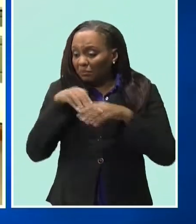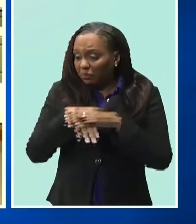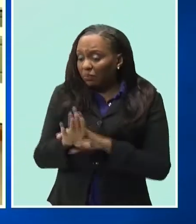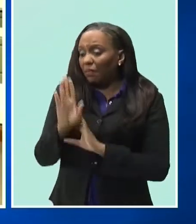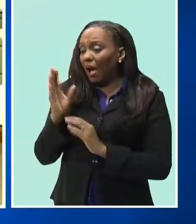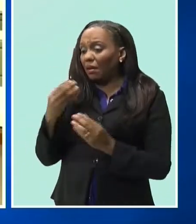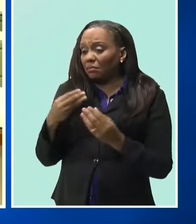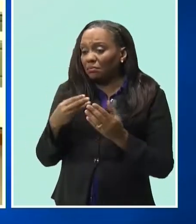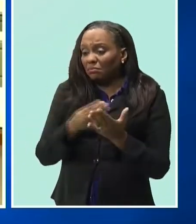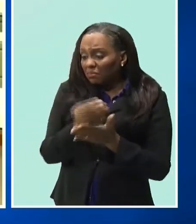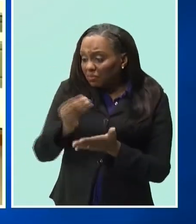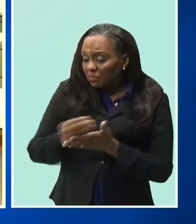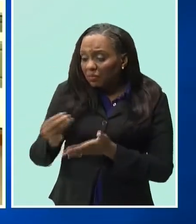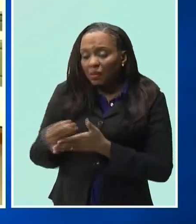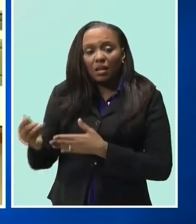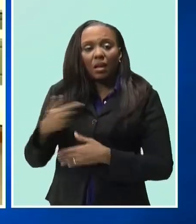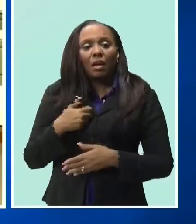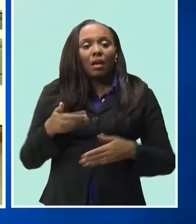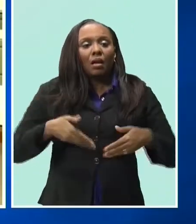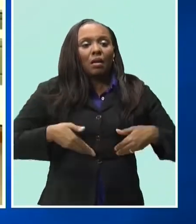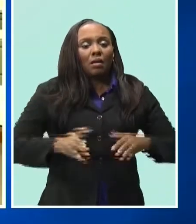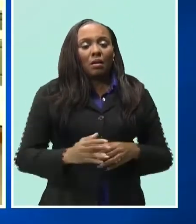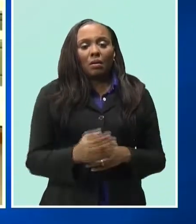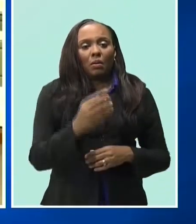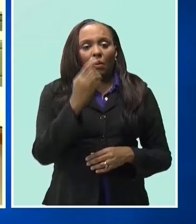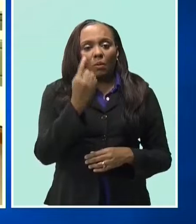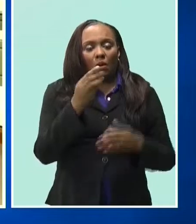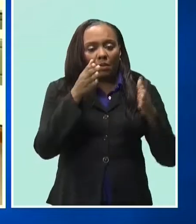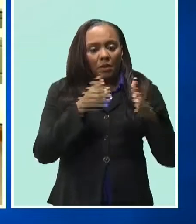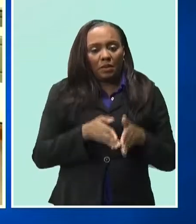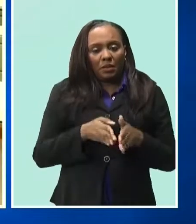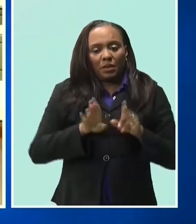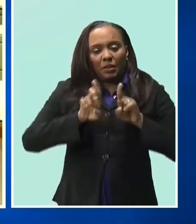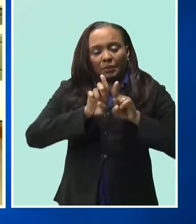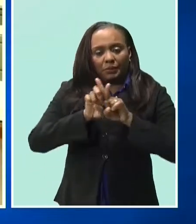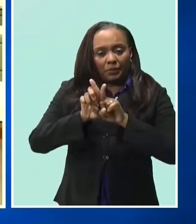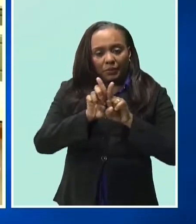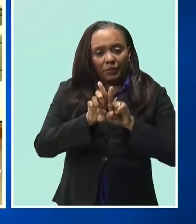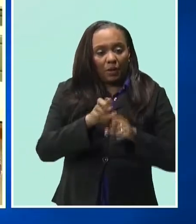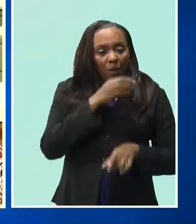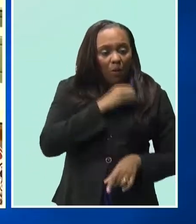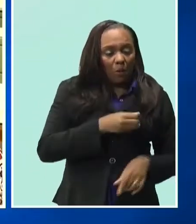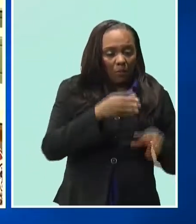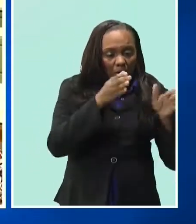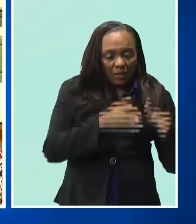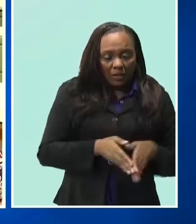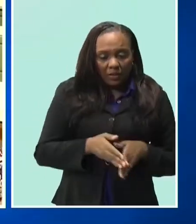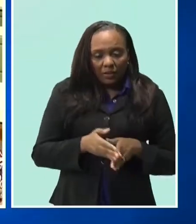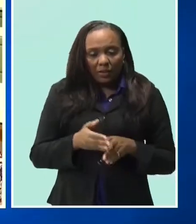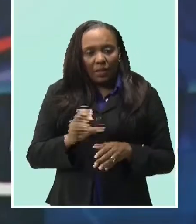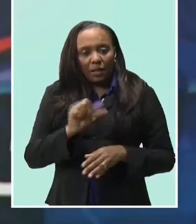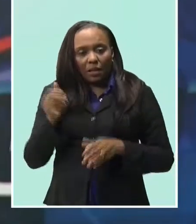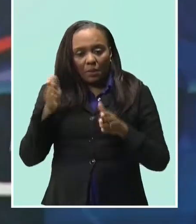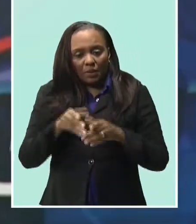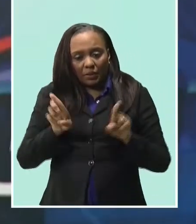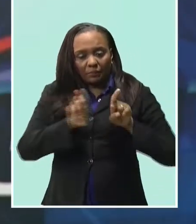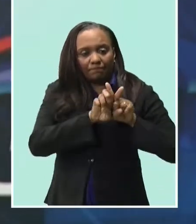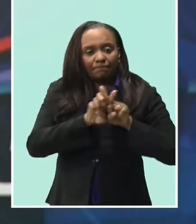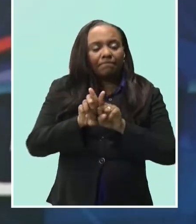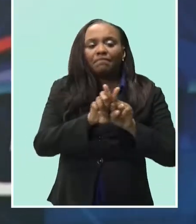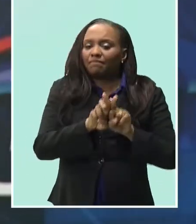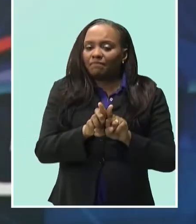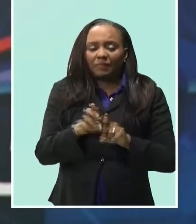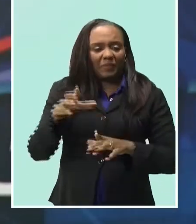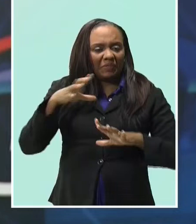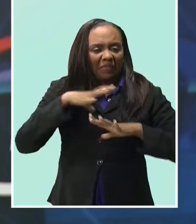I allow one person with a senior that couldn't help themselves, and we had no problems. Well, based